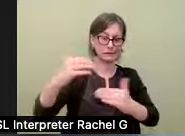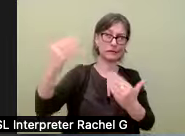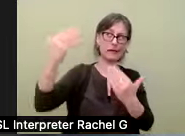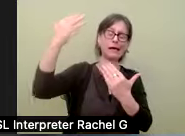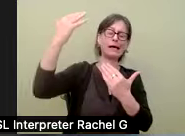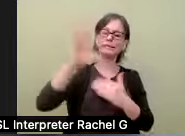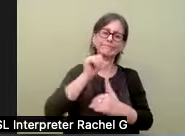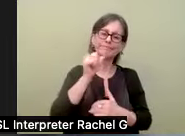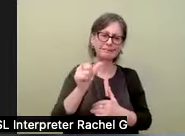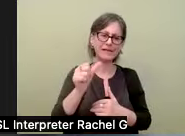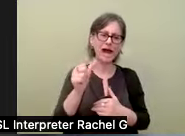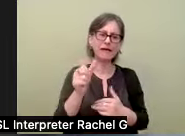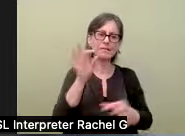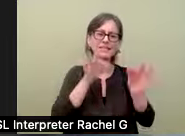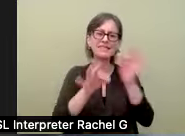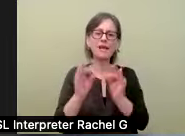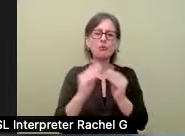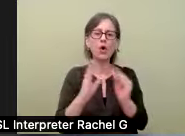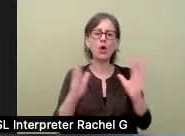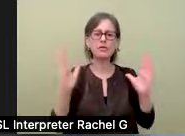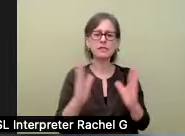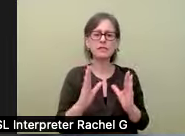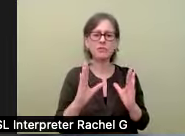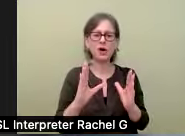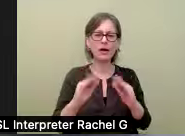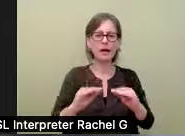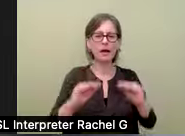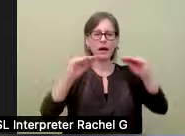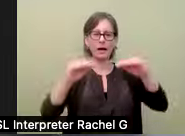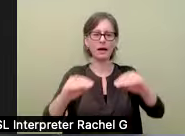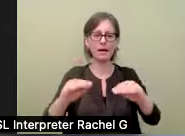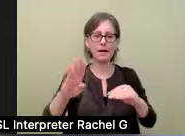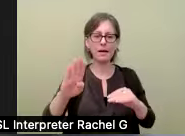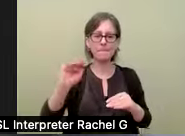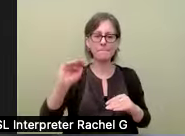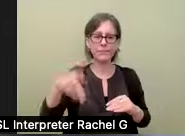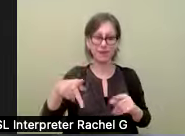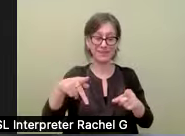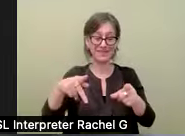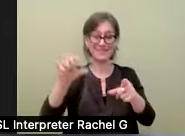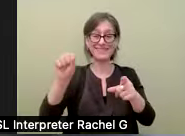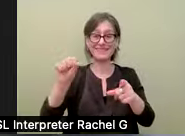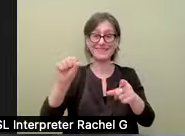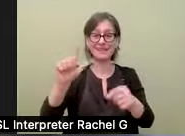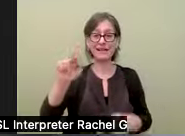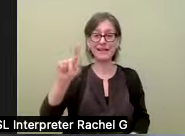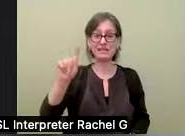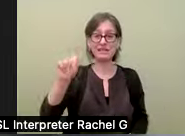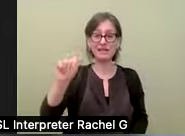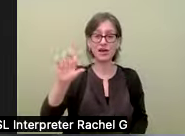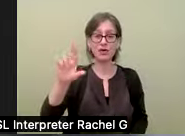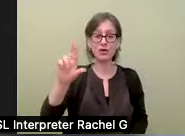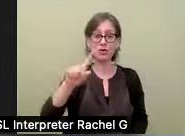shows, but rather a smaller kind of a bump that can travel. This again is Santa Cruz Harbor. This is the